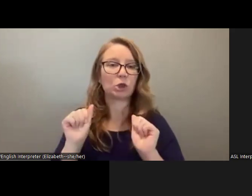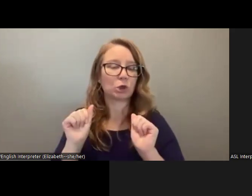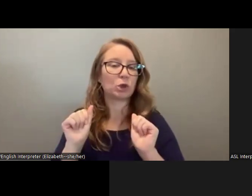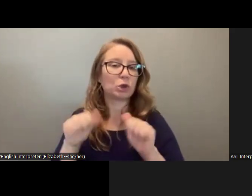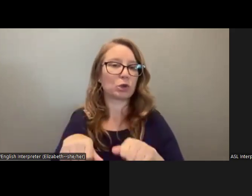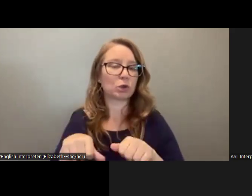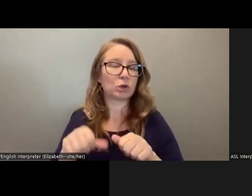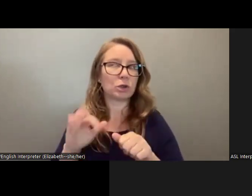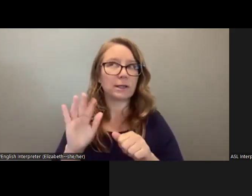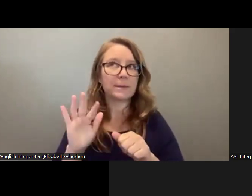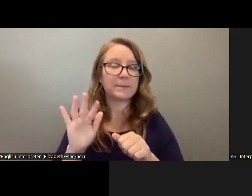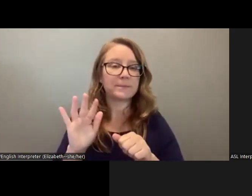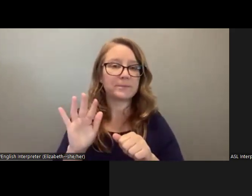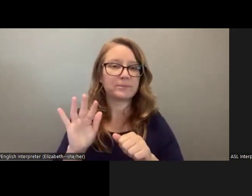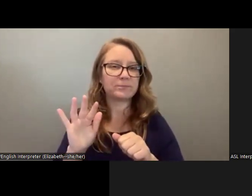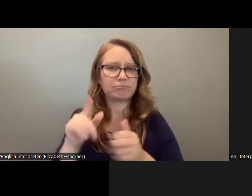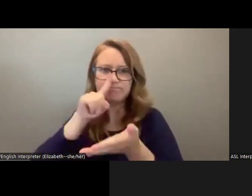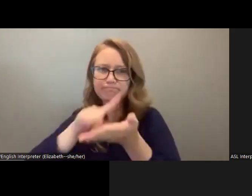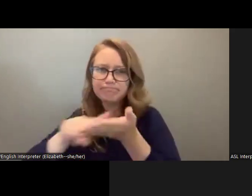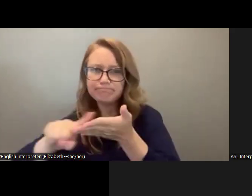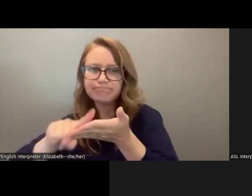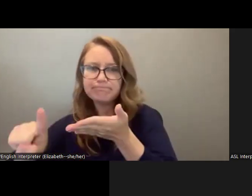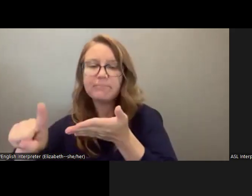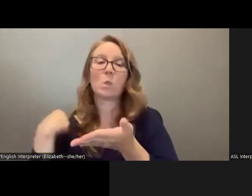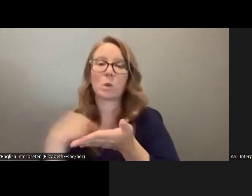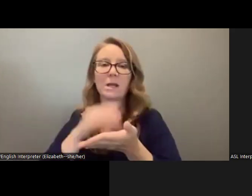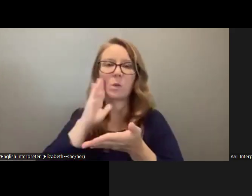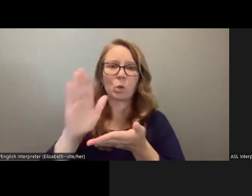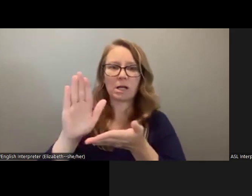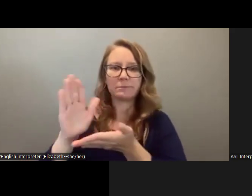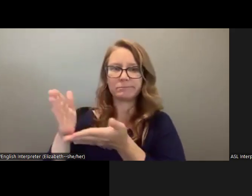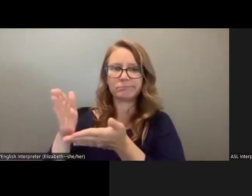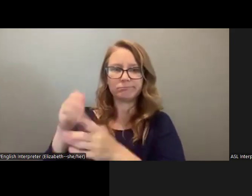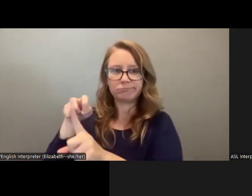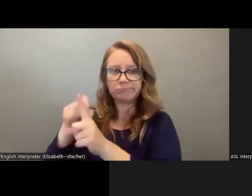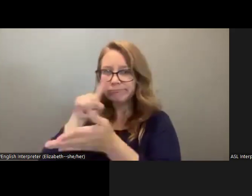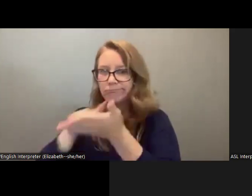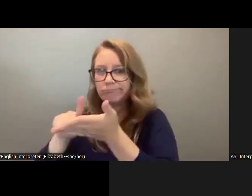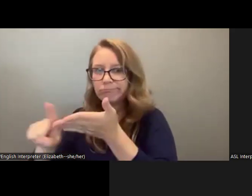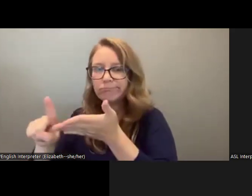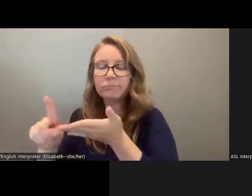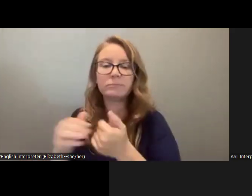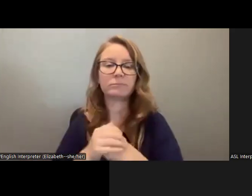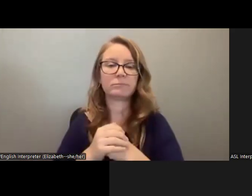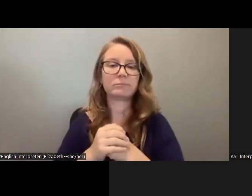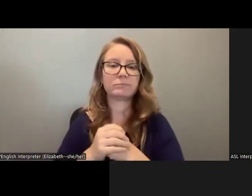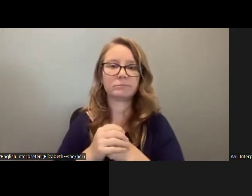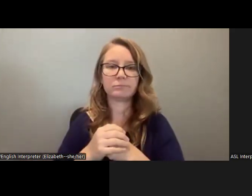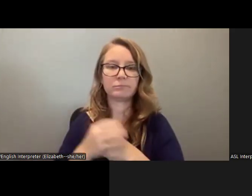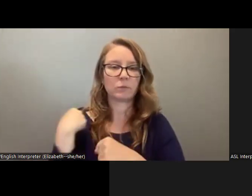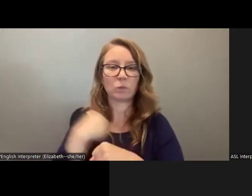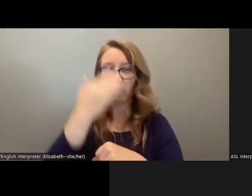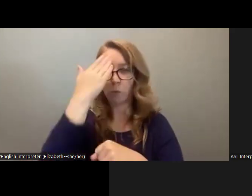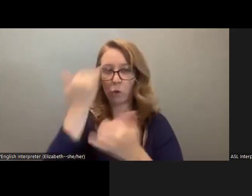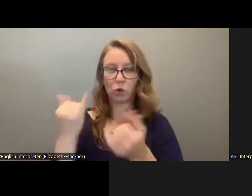try to figure that out. So that's one we can take back and see. if we know what the